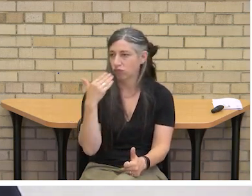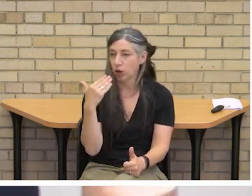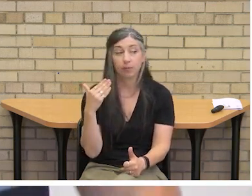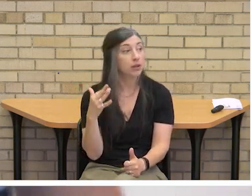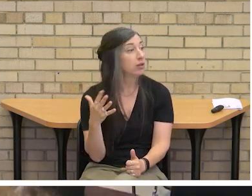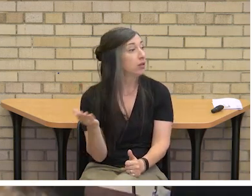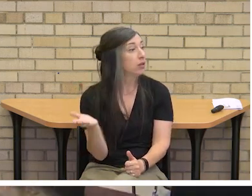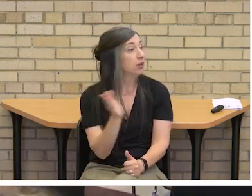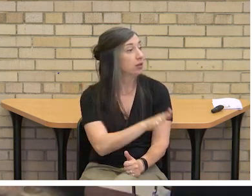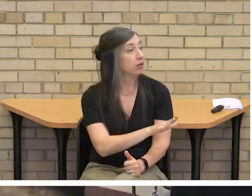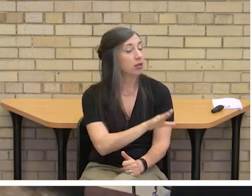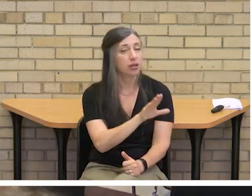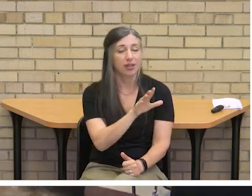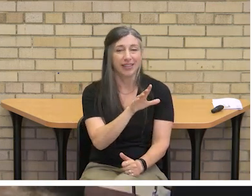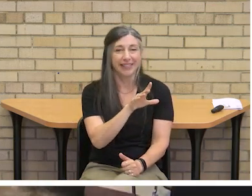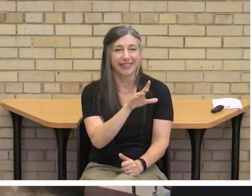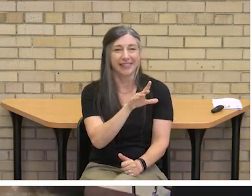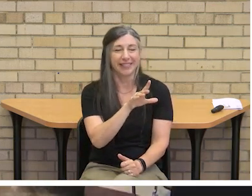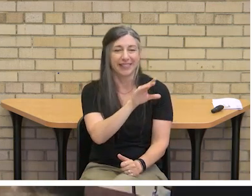Question on Zoom.